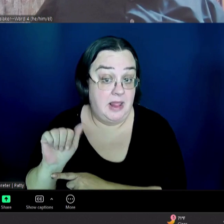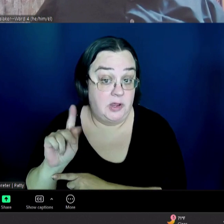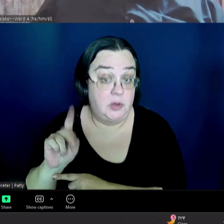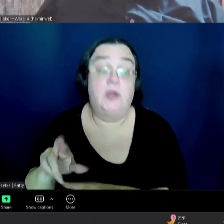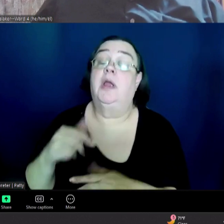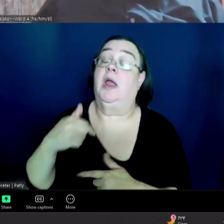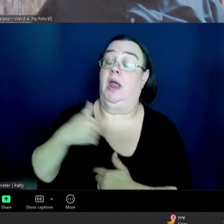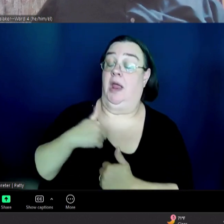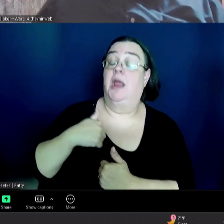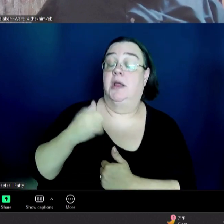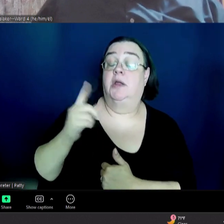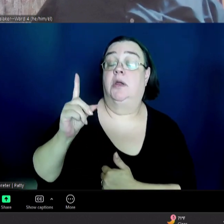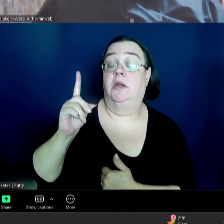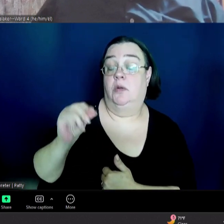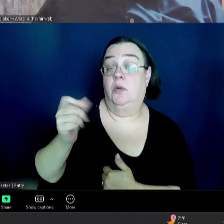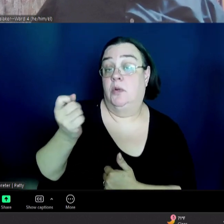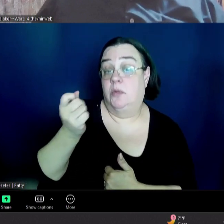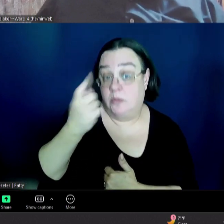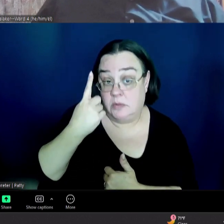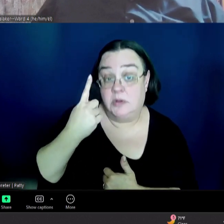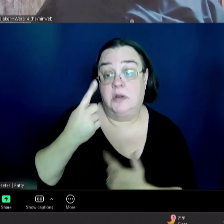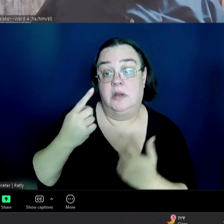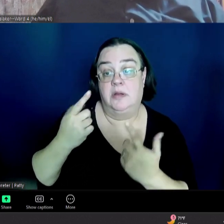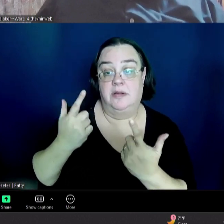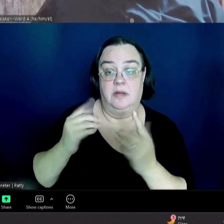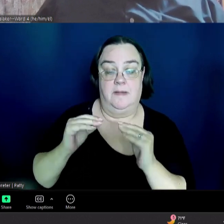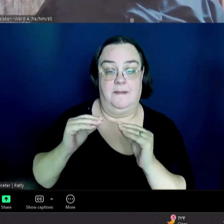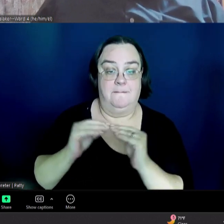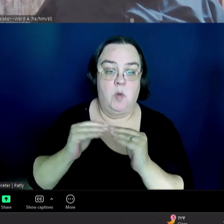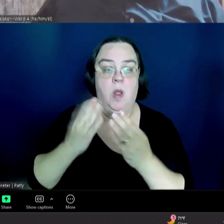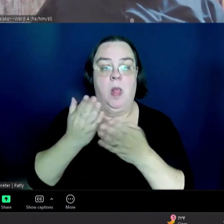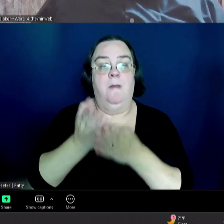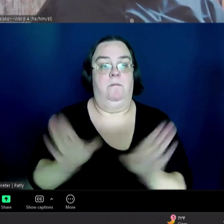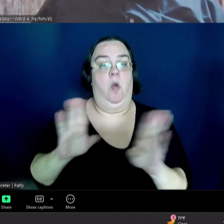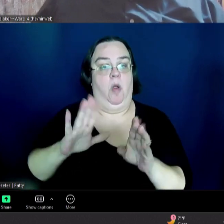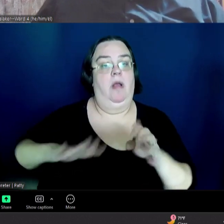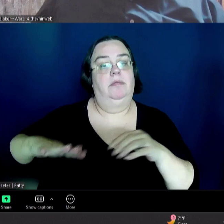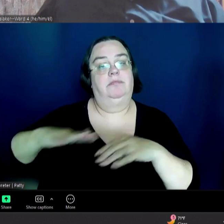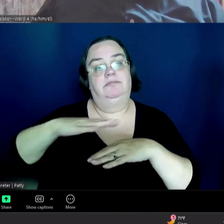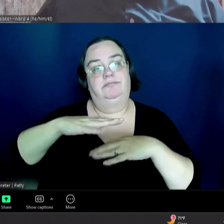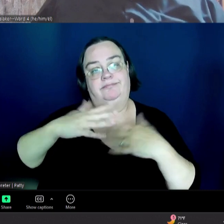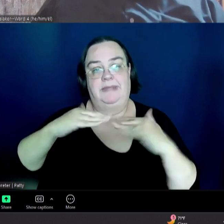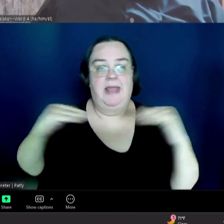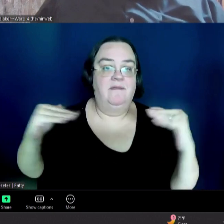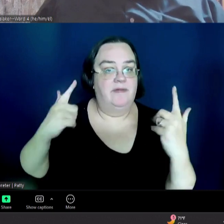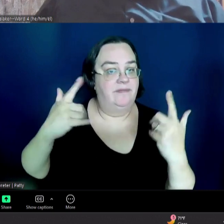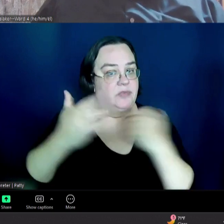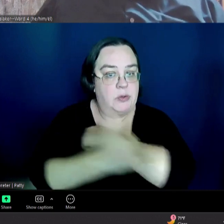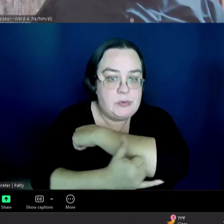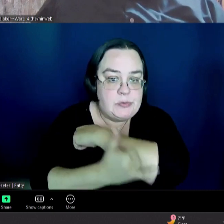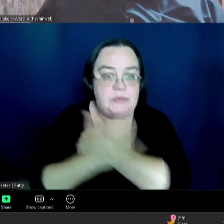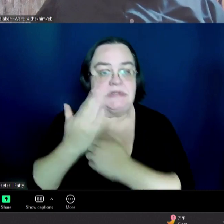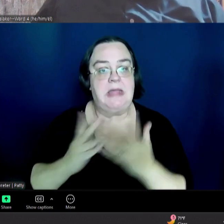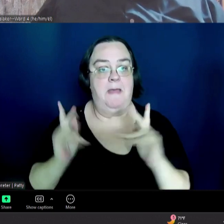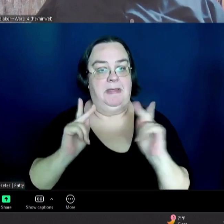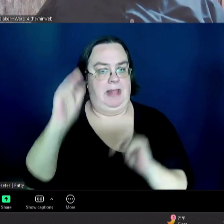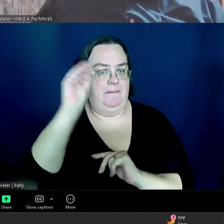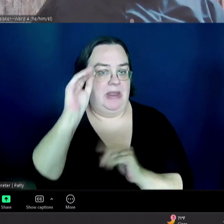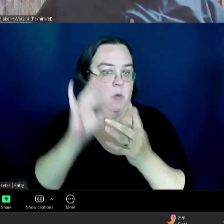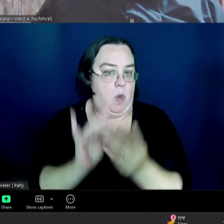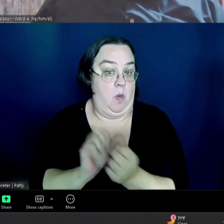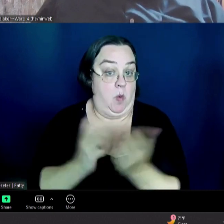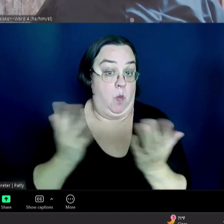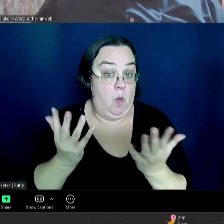I understand from the more of the broad level of the country and some people's opinion regarding what's going on, but